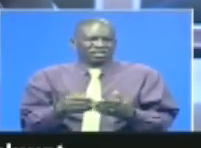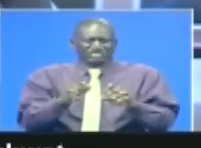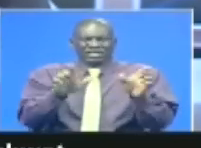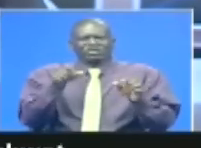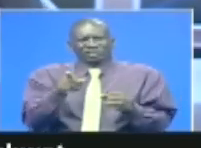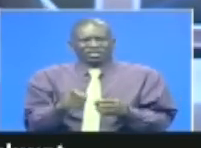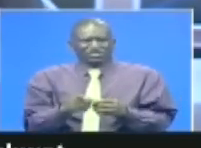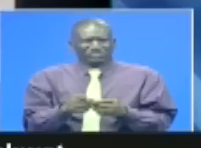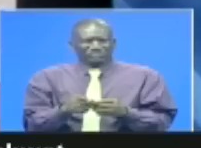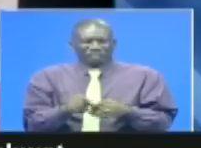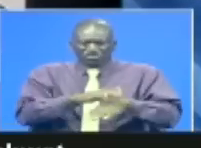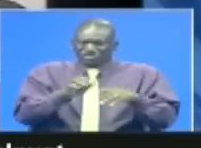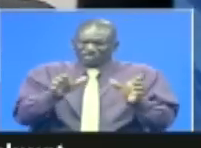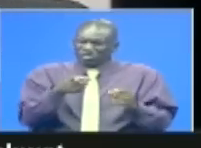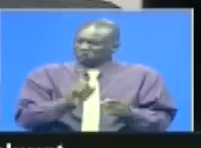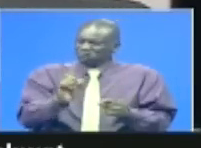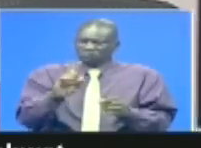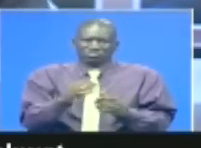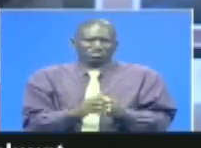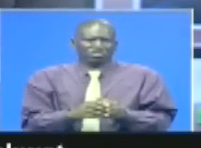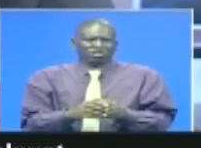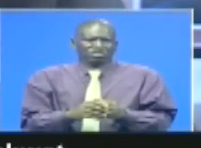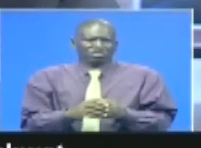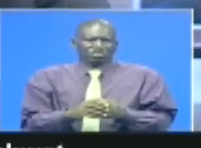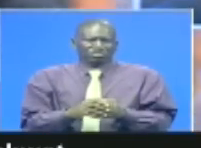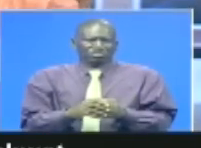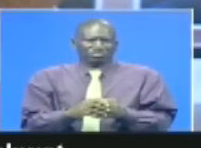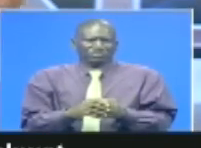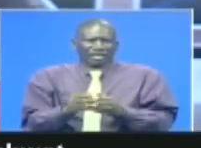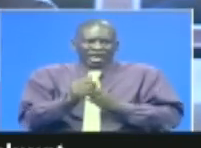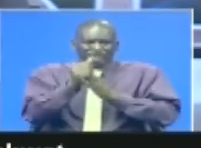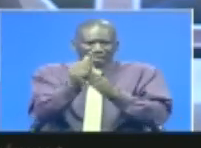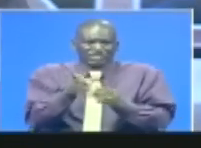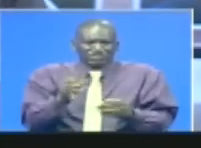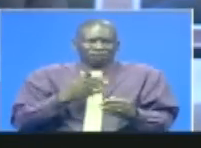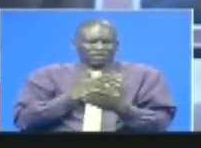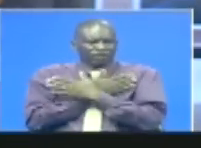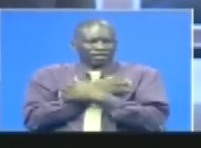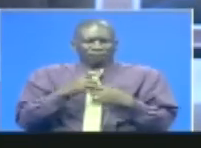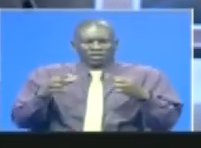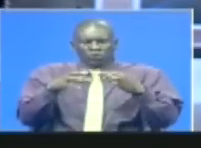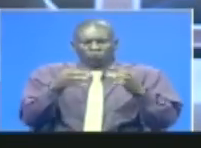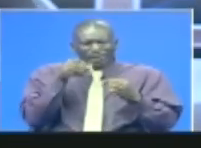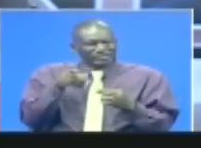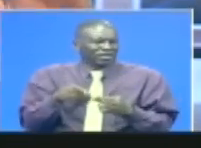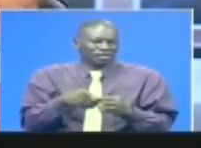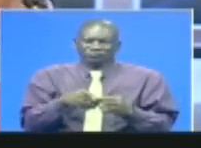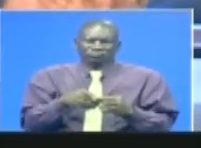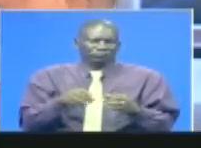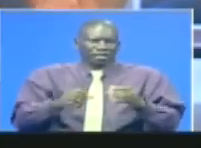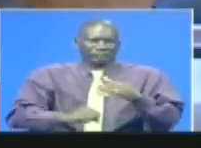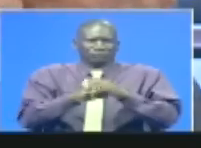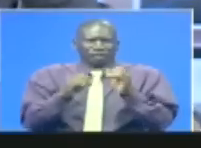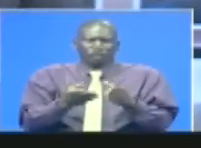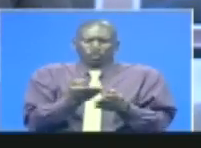je huoni ungwana? Huo si ungwana bana. Kiongozi yule ni rafiki yangu lakini matamshi hayo ndio mimi napitana nayo. Those are the